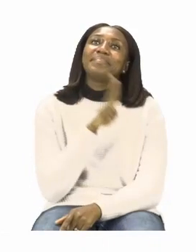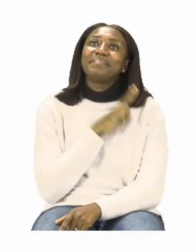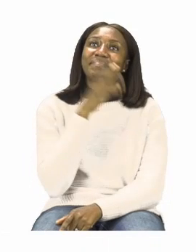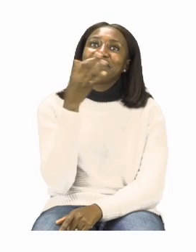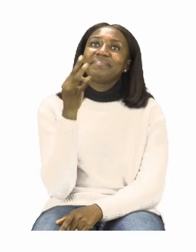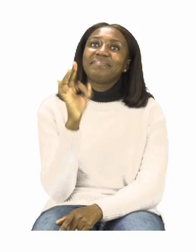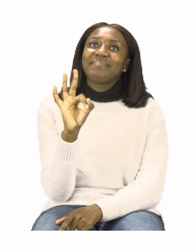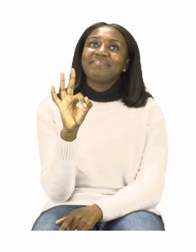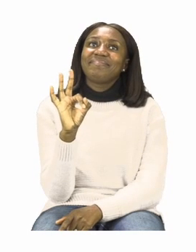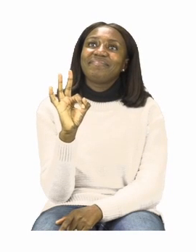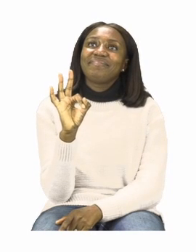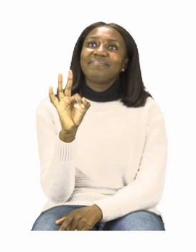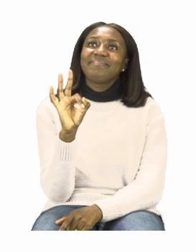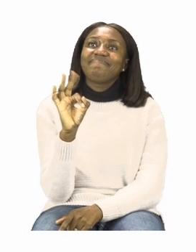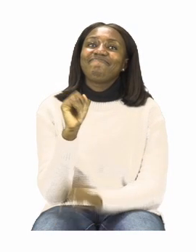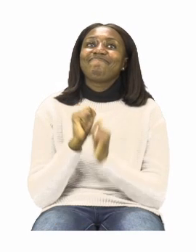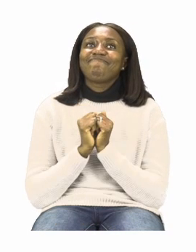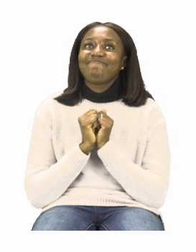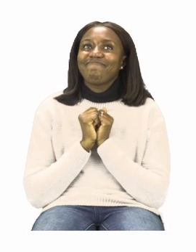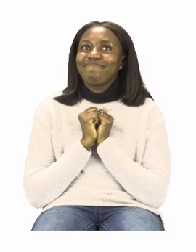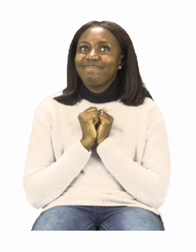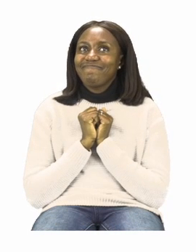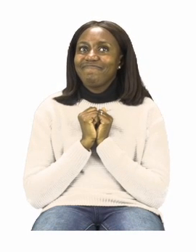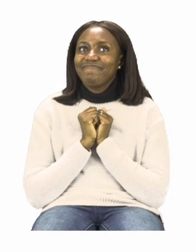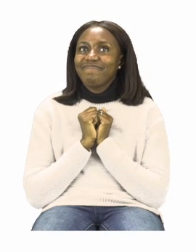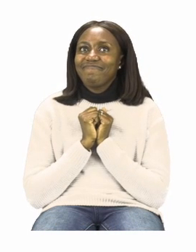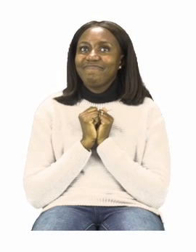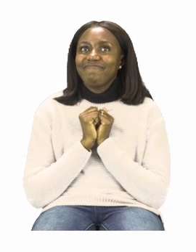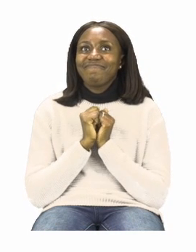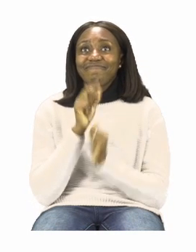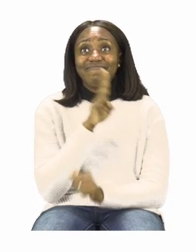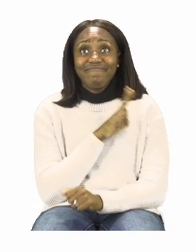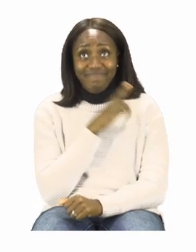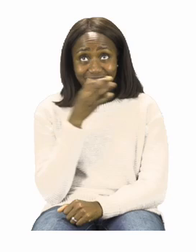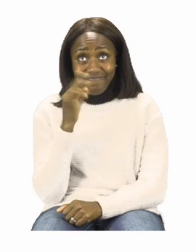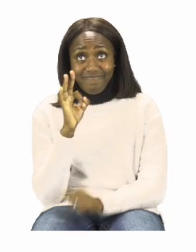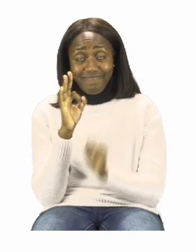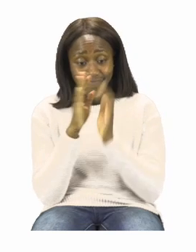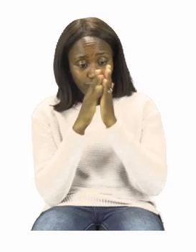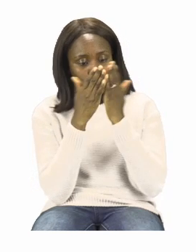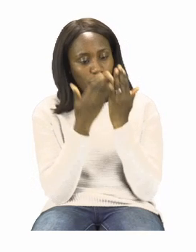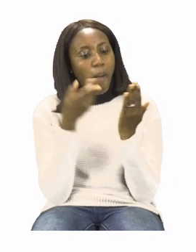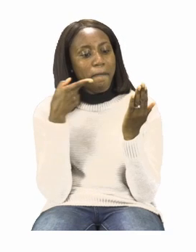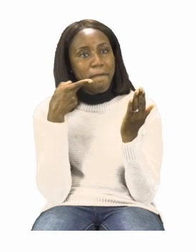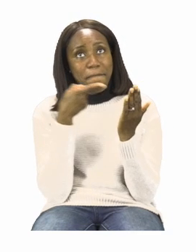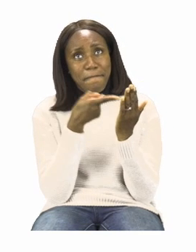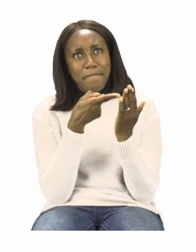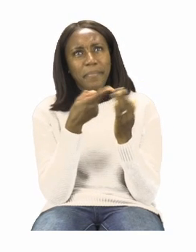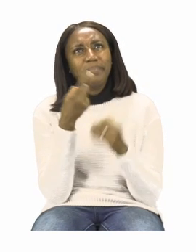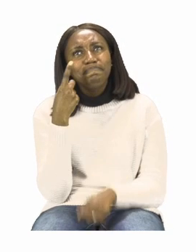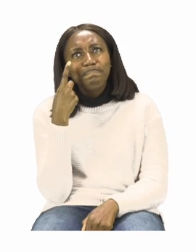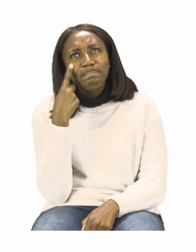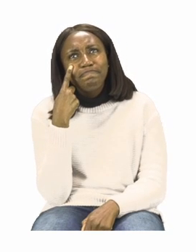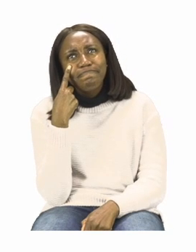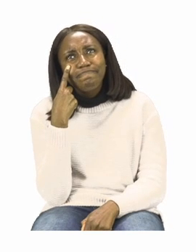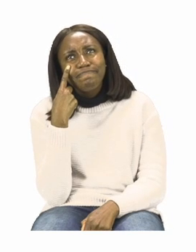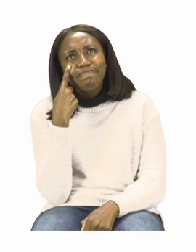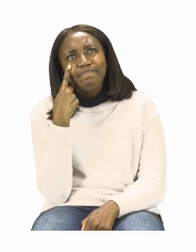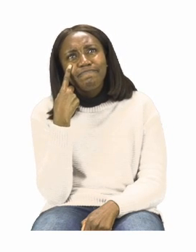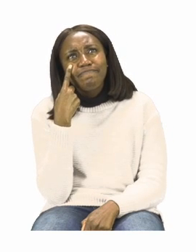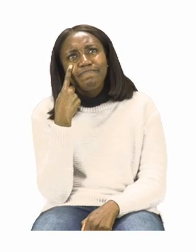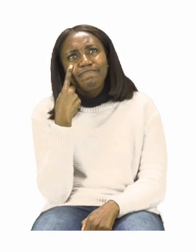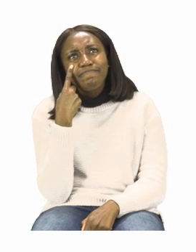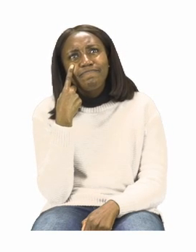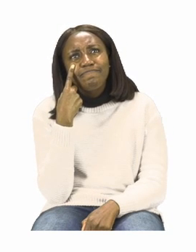29. On page 29 in our workbooks, you see they give you